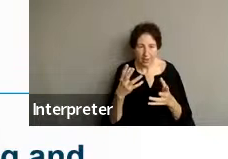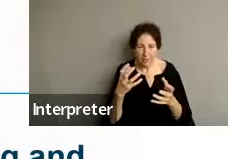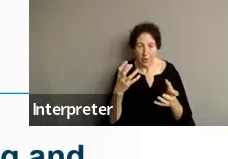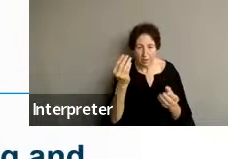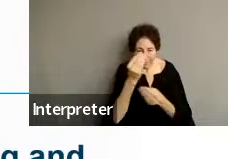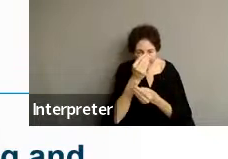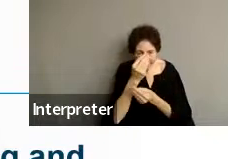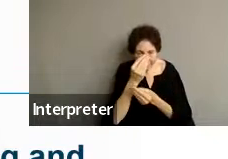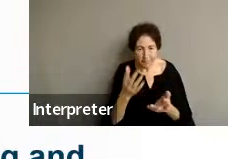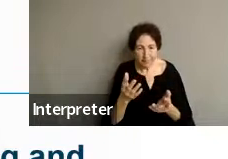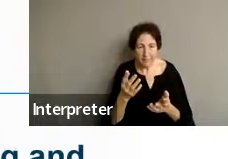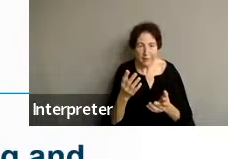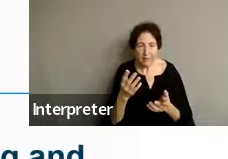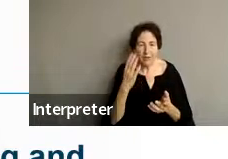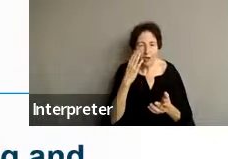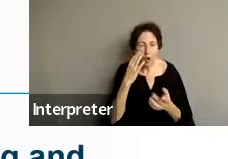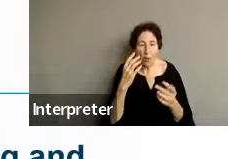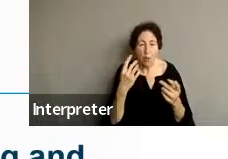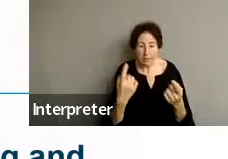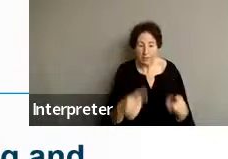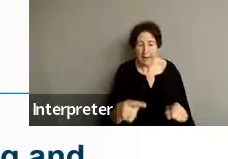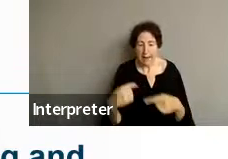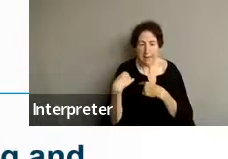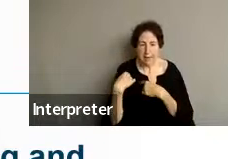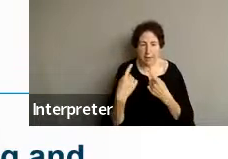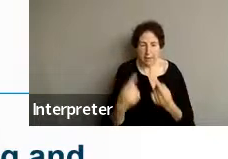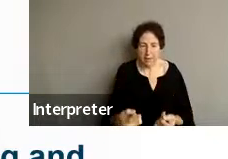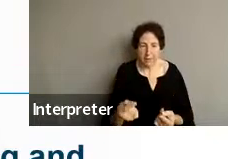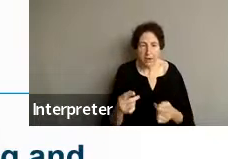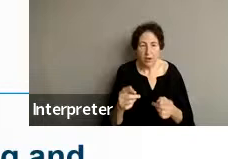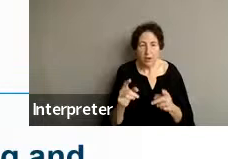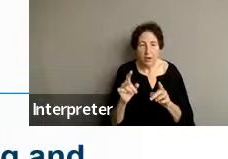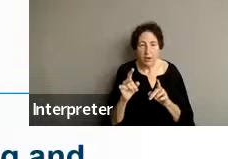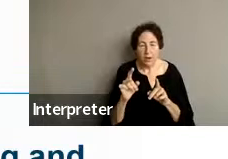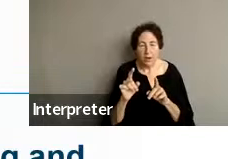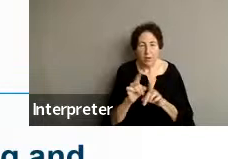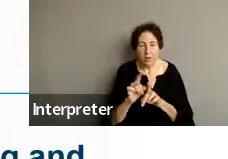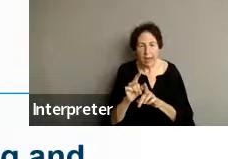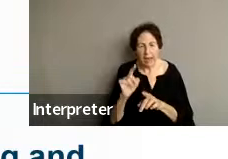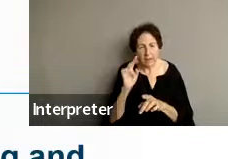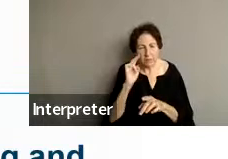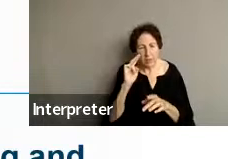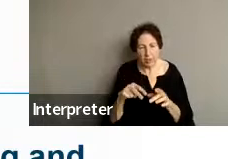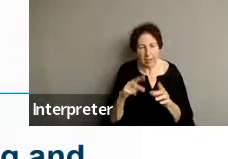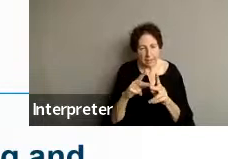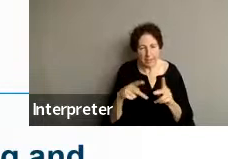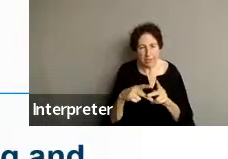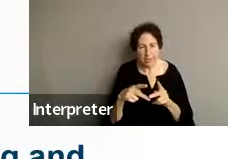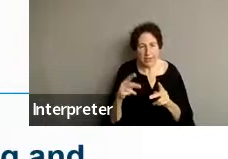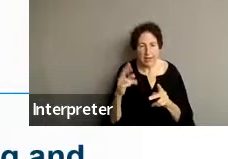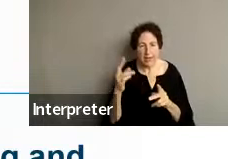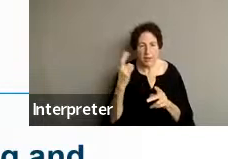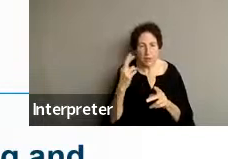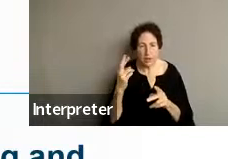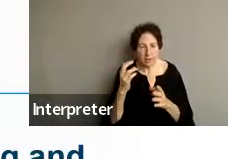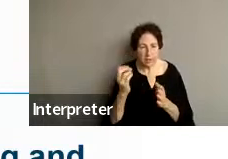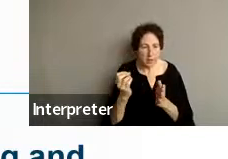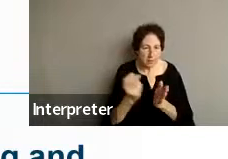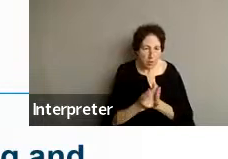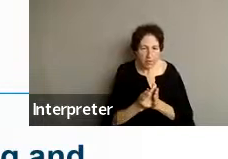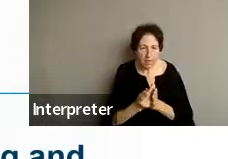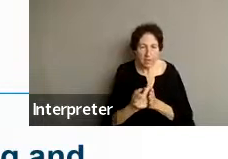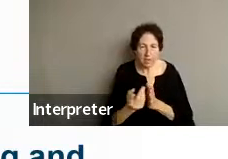make sure you had an update. So as we looked at this position, and the purpose around approving it